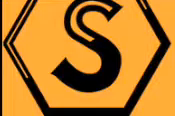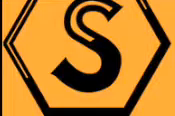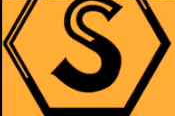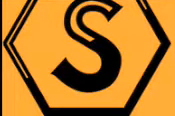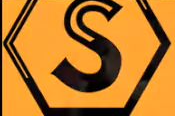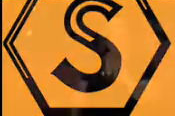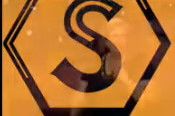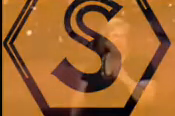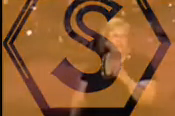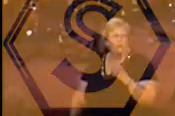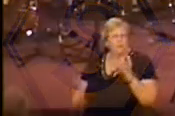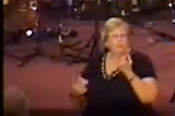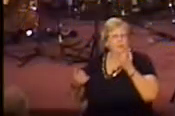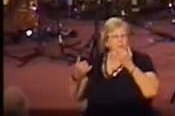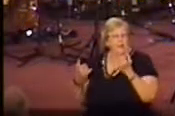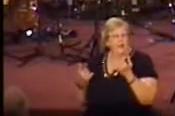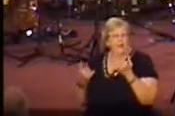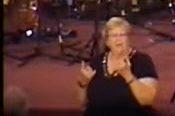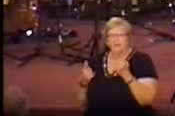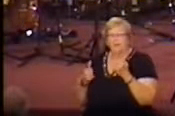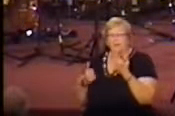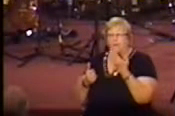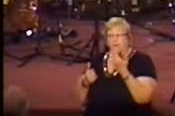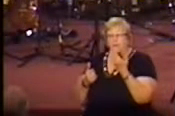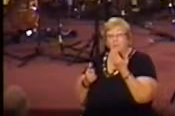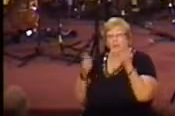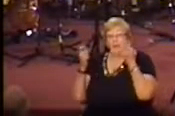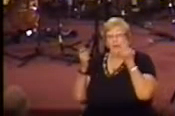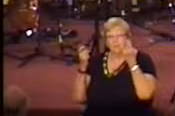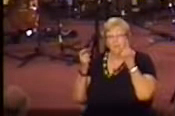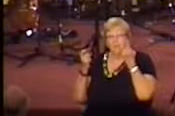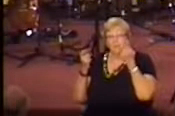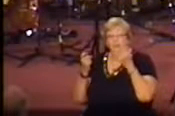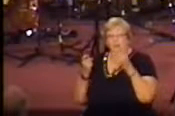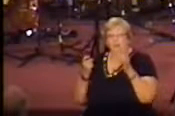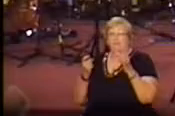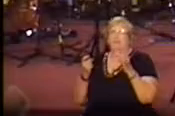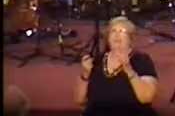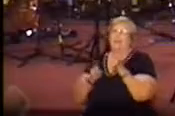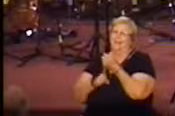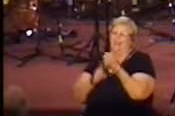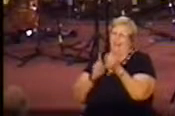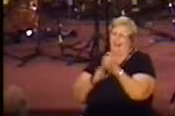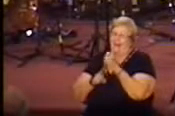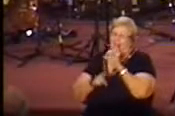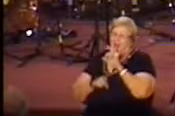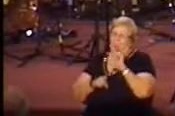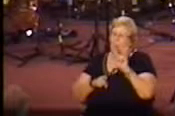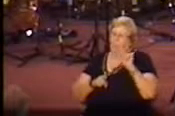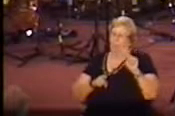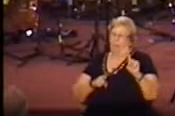you know, today is the marks the 15th anniversary of the terrorist attack on 9/11,